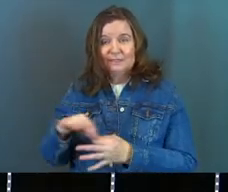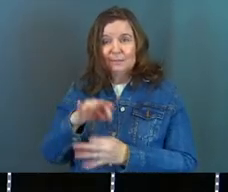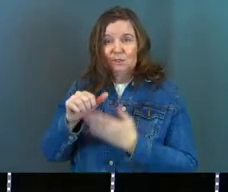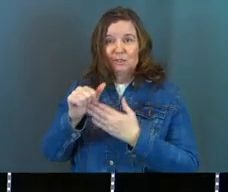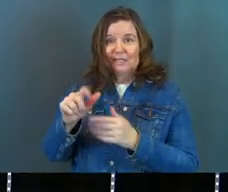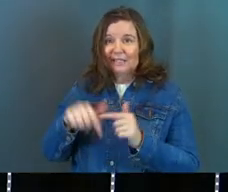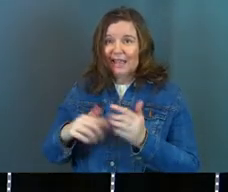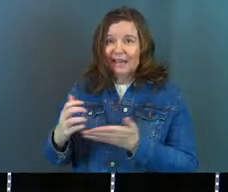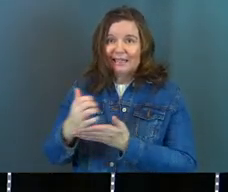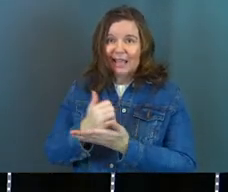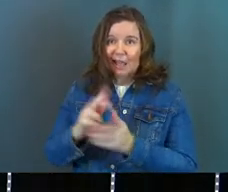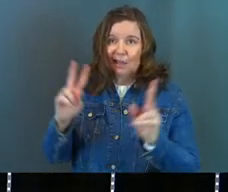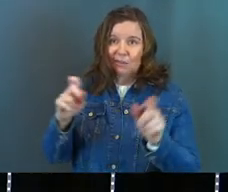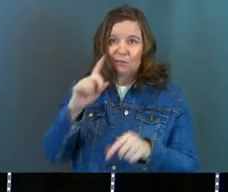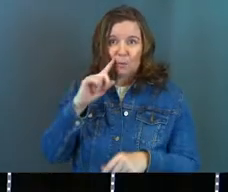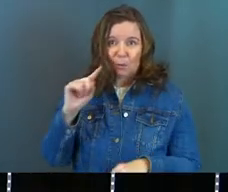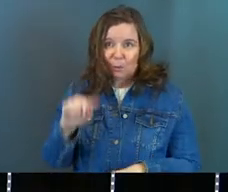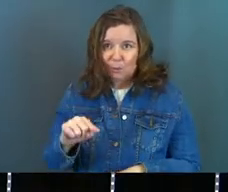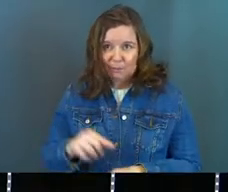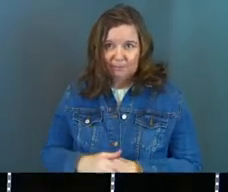Spiritual leaders can't gather it for you.